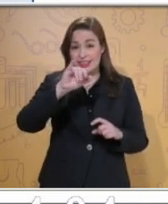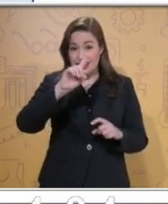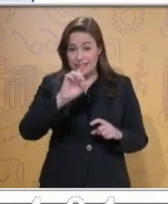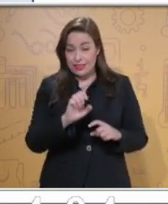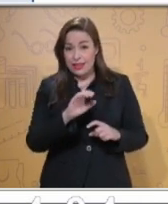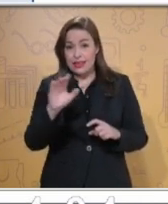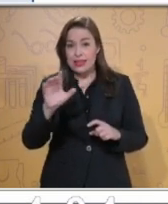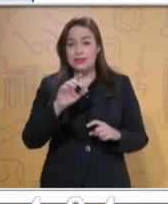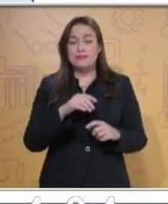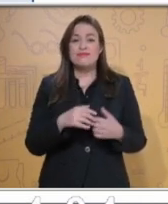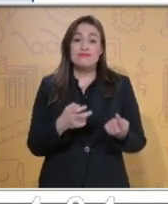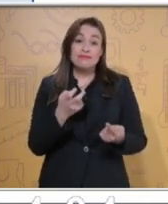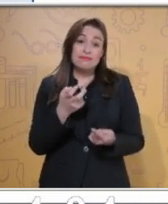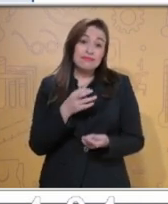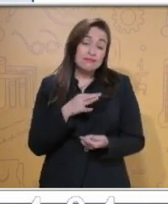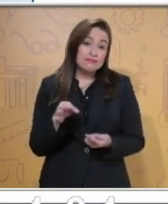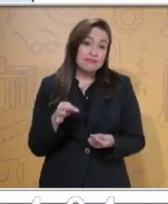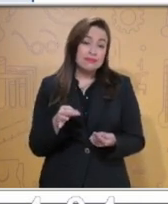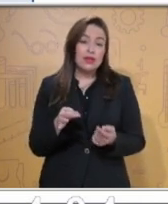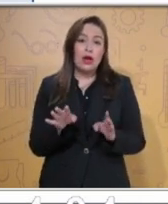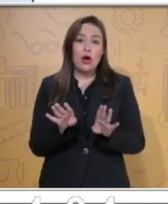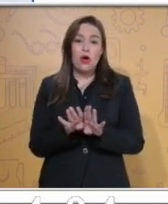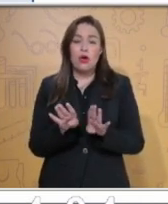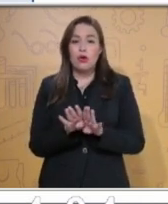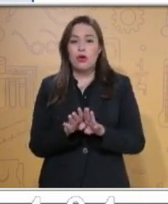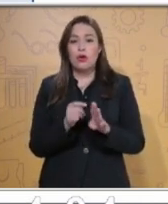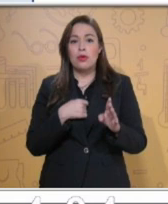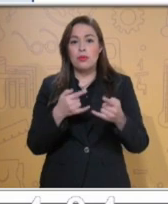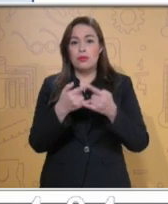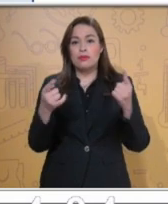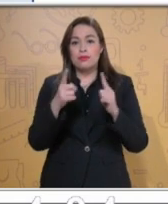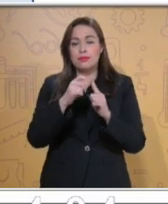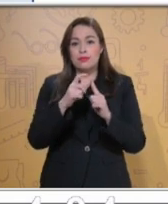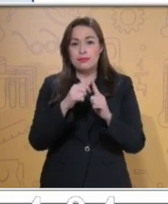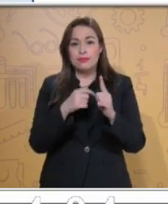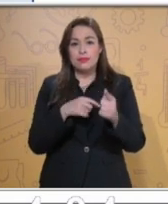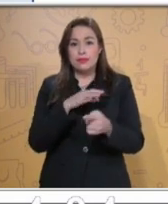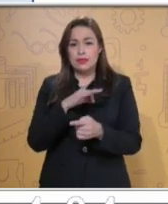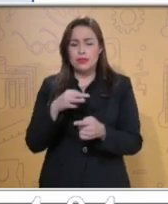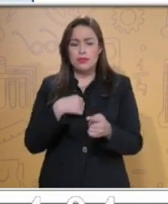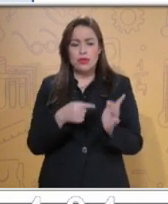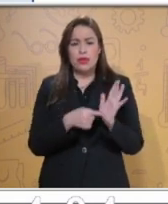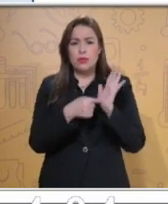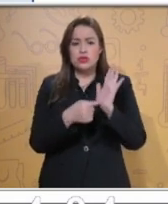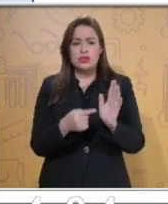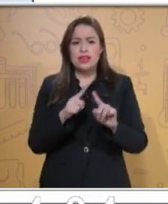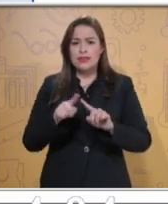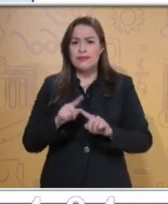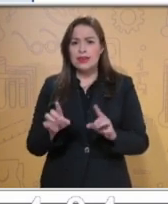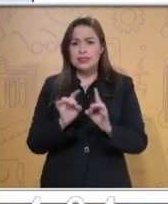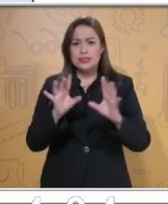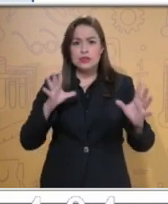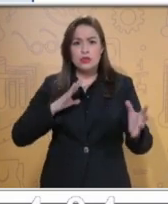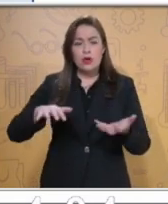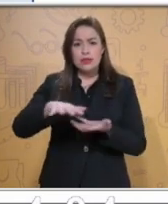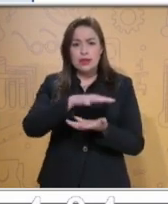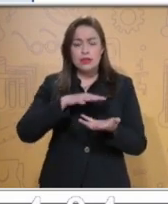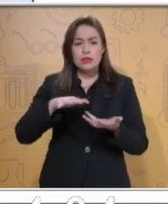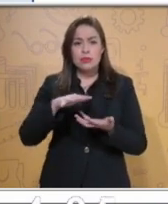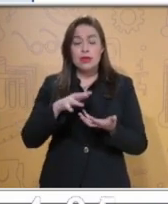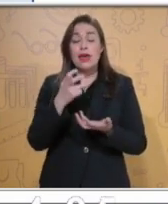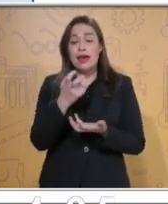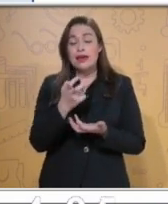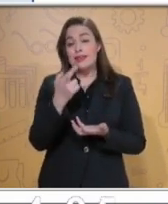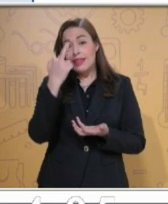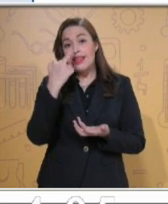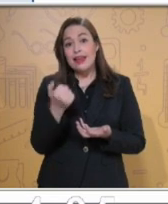class, that is a kind of comic in which you can find situations of the daily life. That's the reason of the